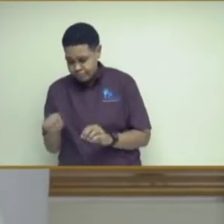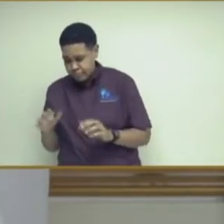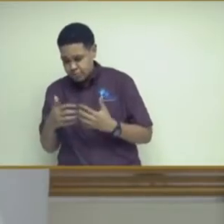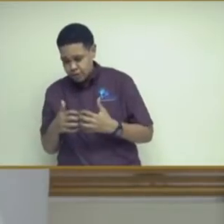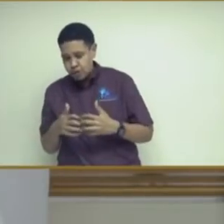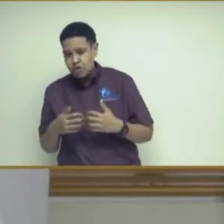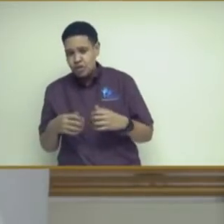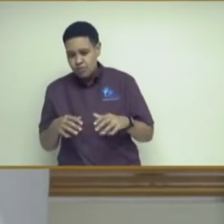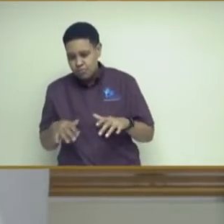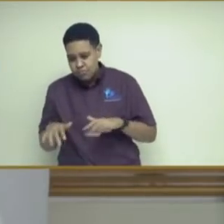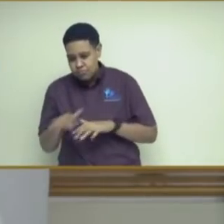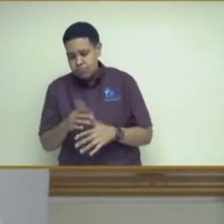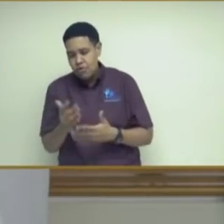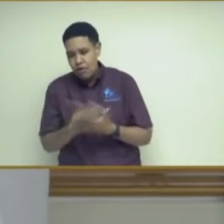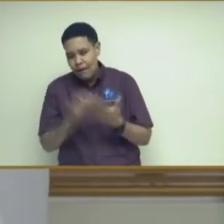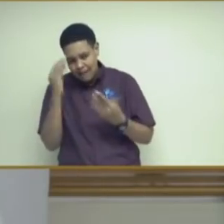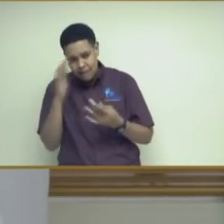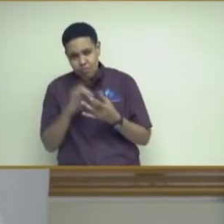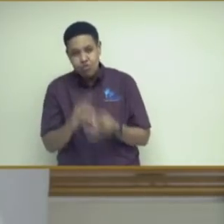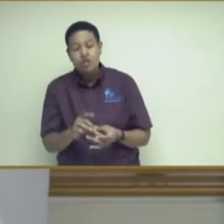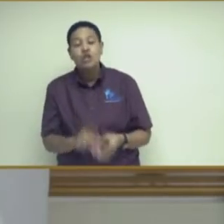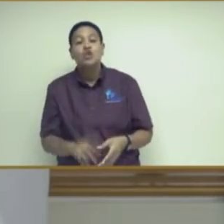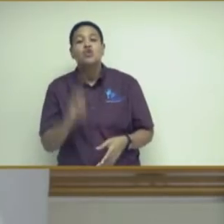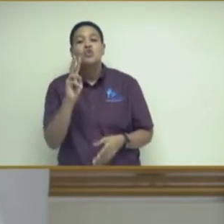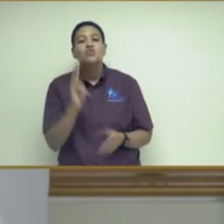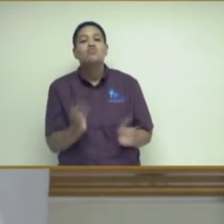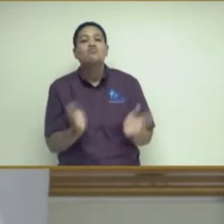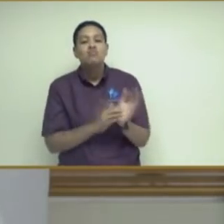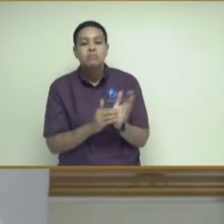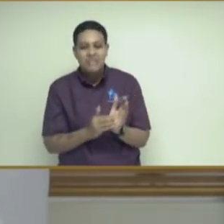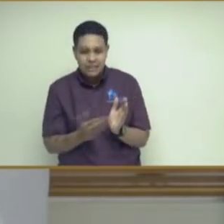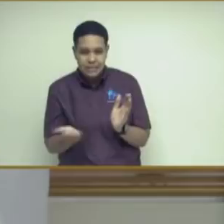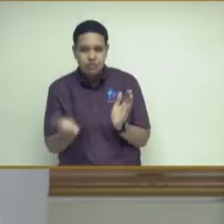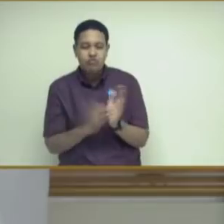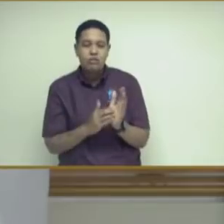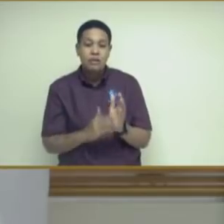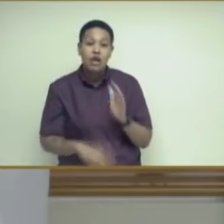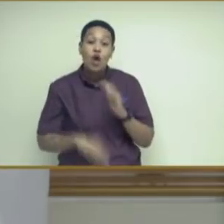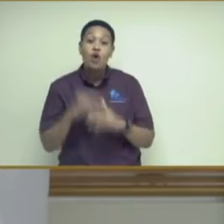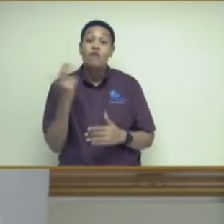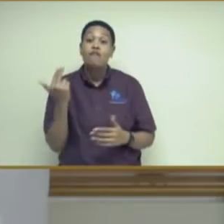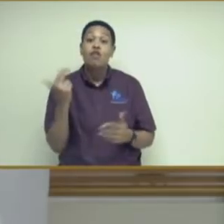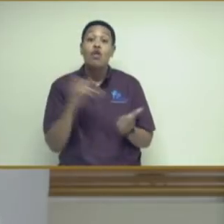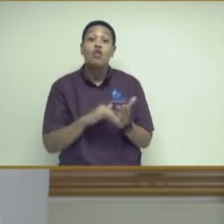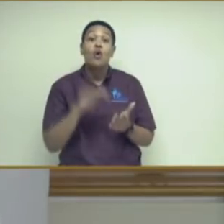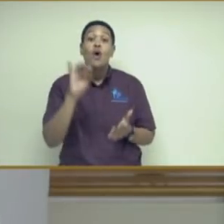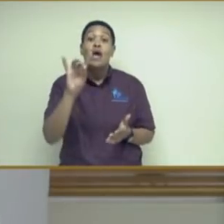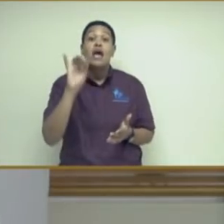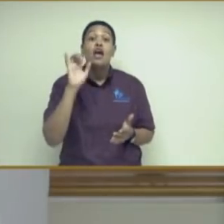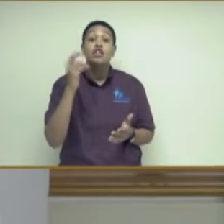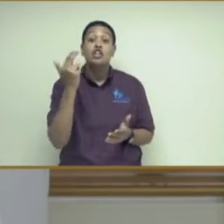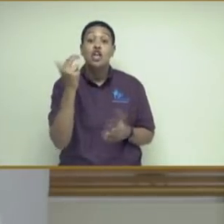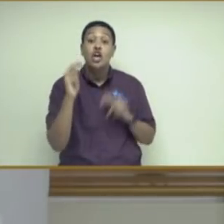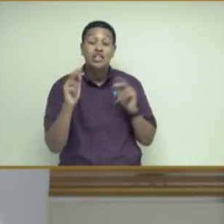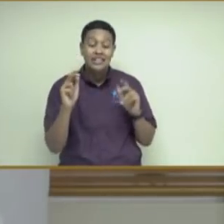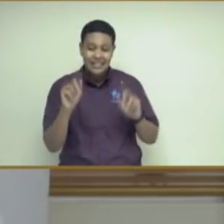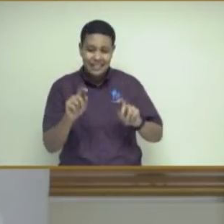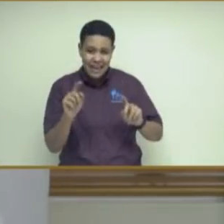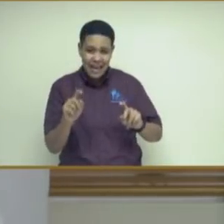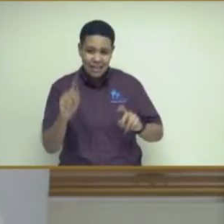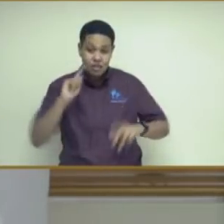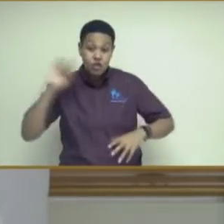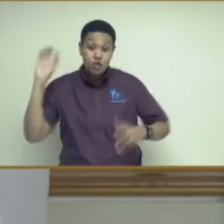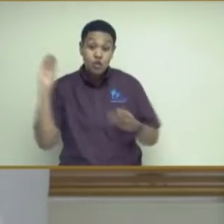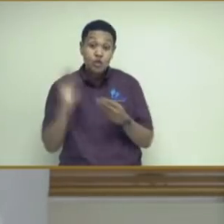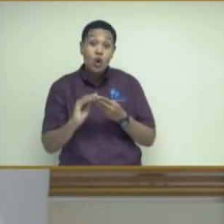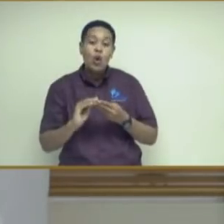that's from 2 of them repeat samples. Of the 13,813 total tests